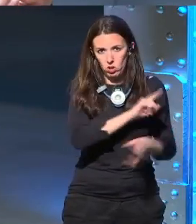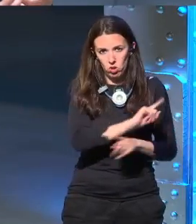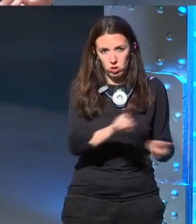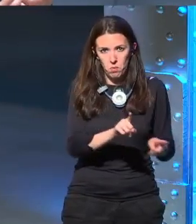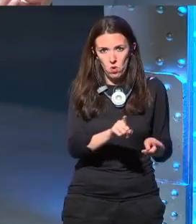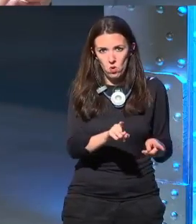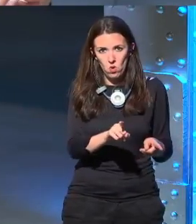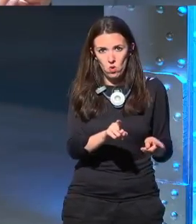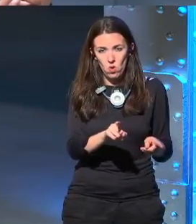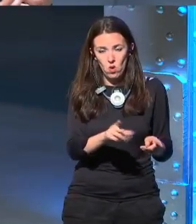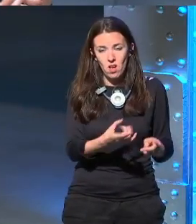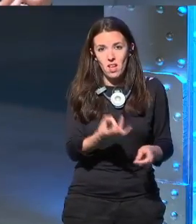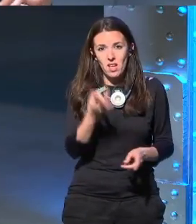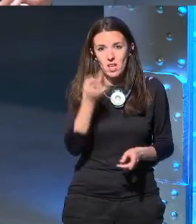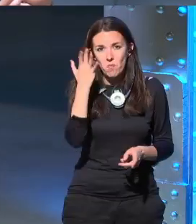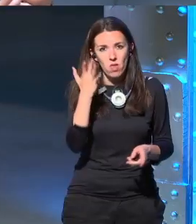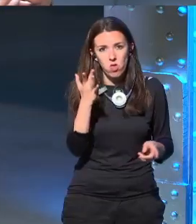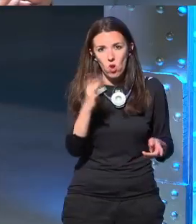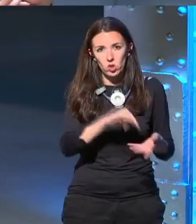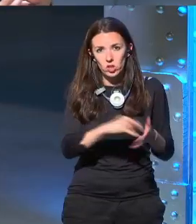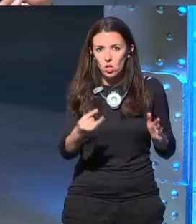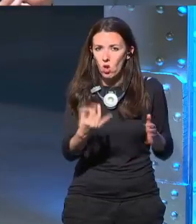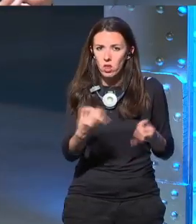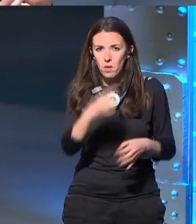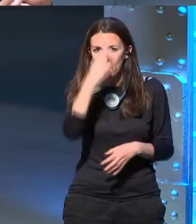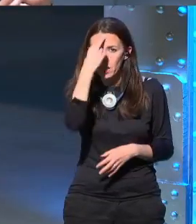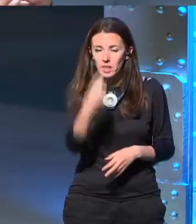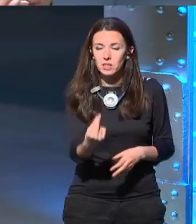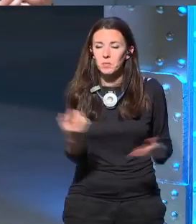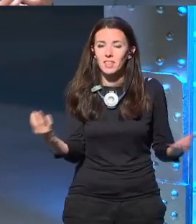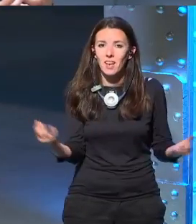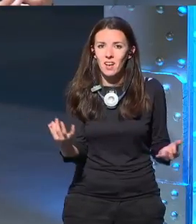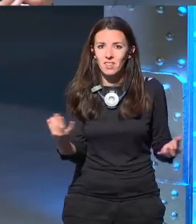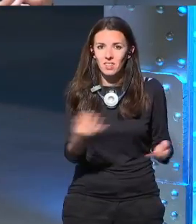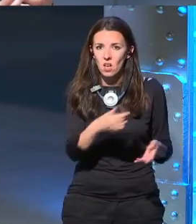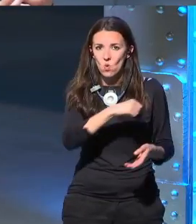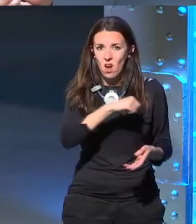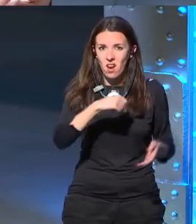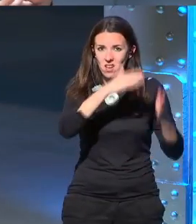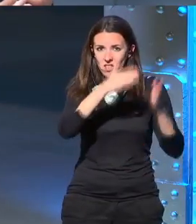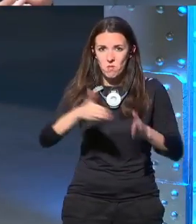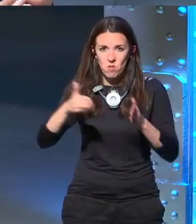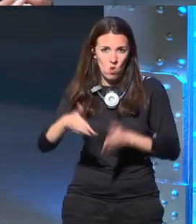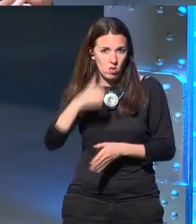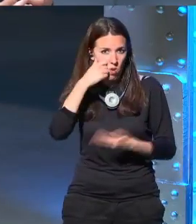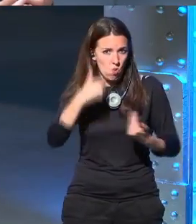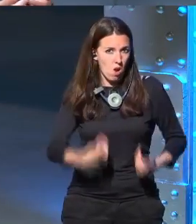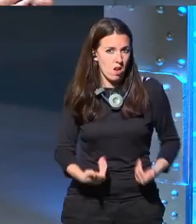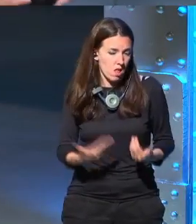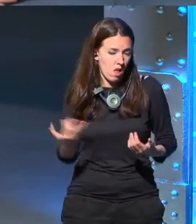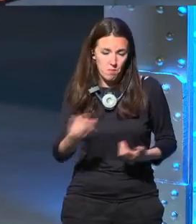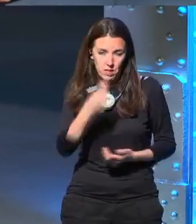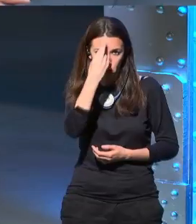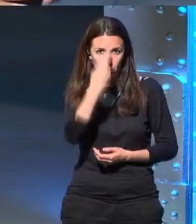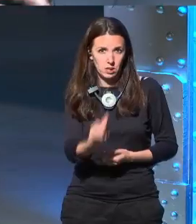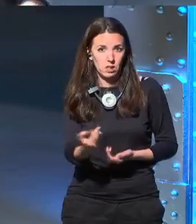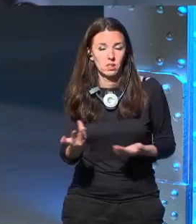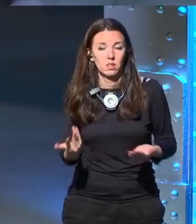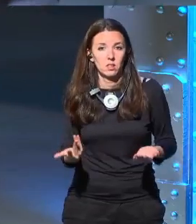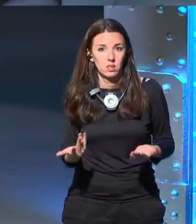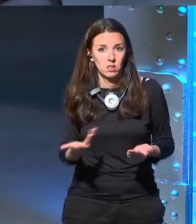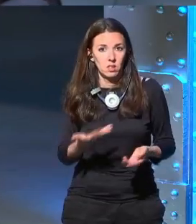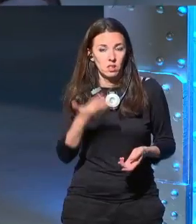technological inventions that respect individuality and humanity and civil discourse and